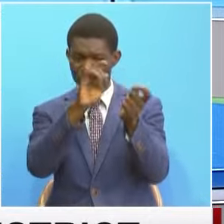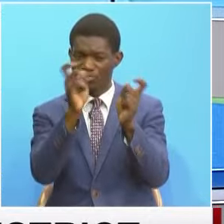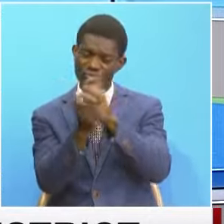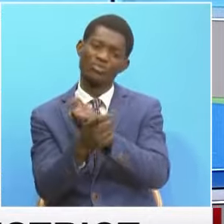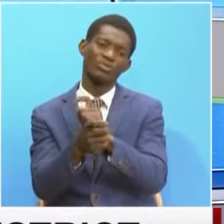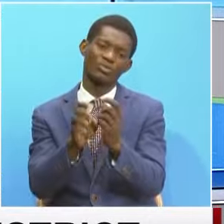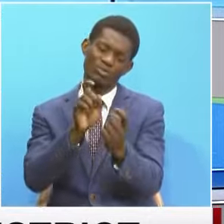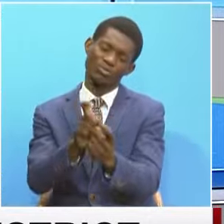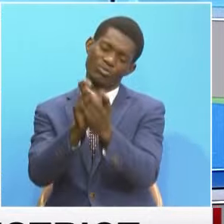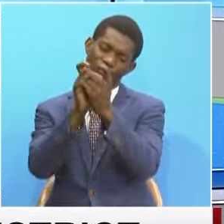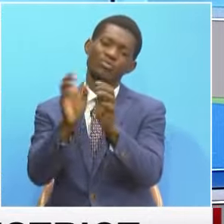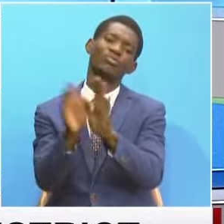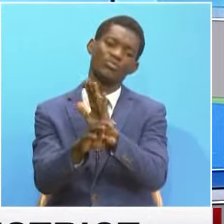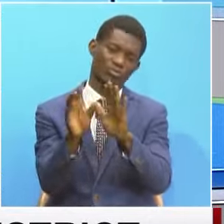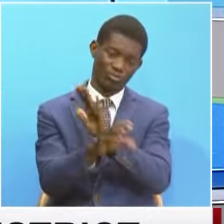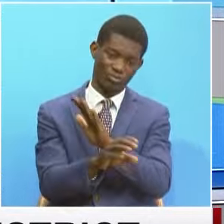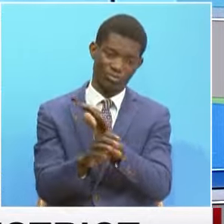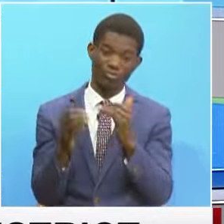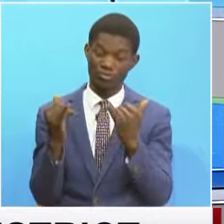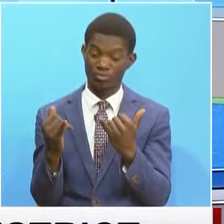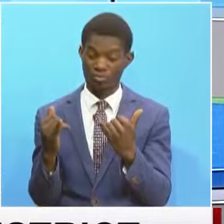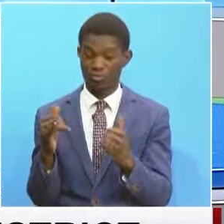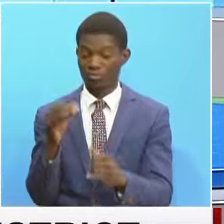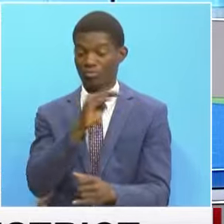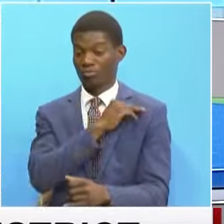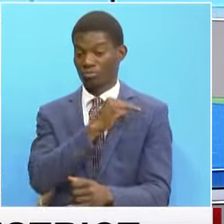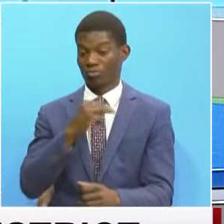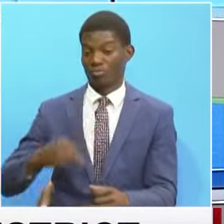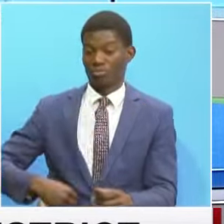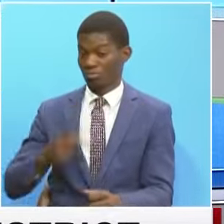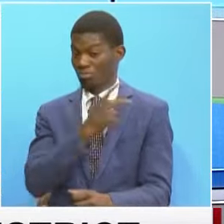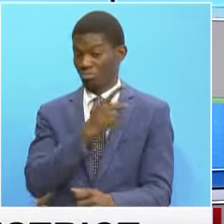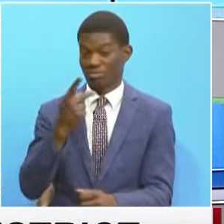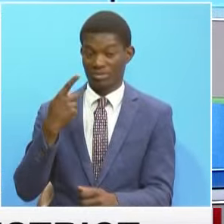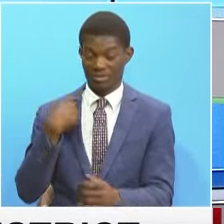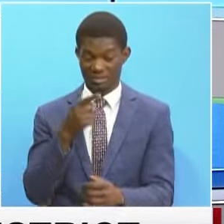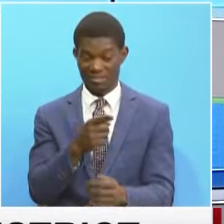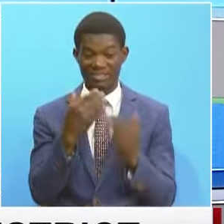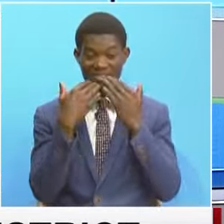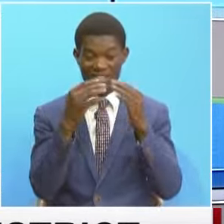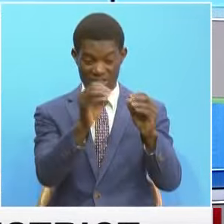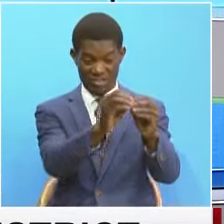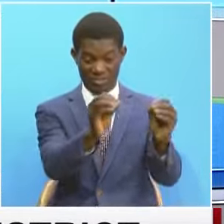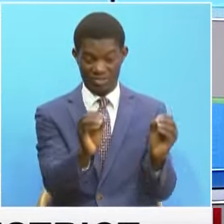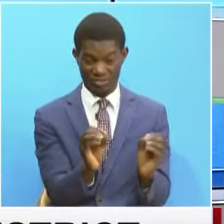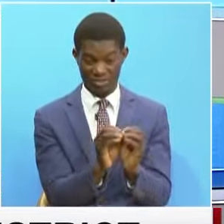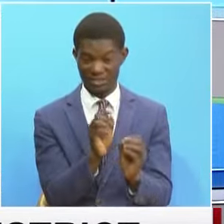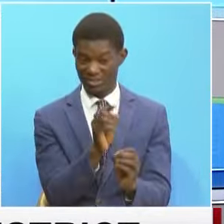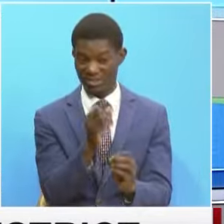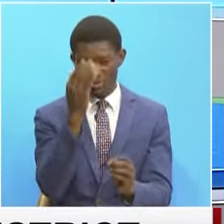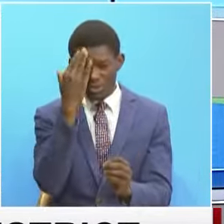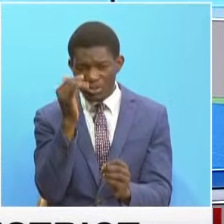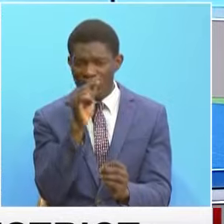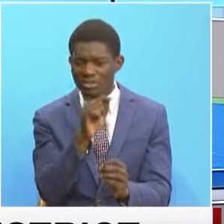Parliament Joseph Musanje has commended Tombendibi organization for coming up with an initiative of